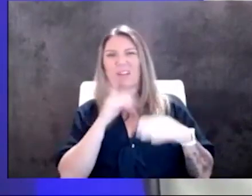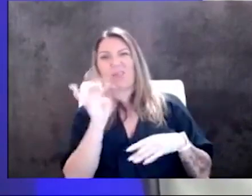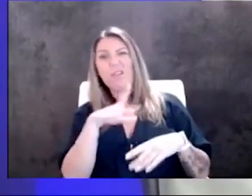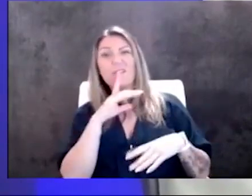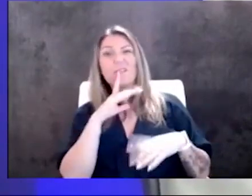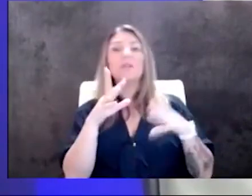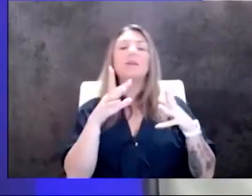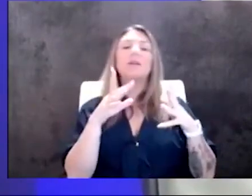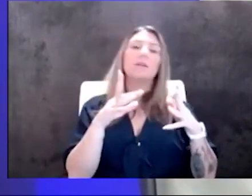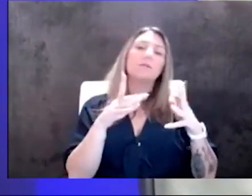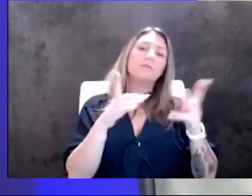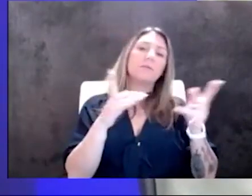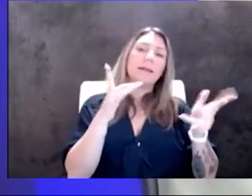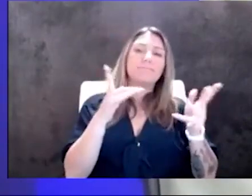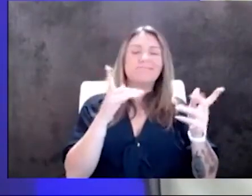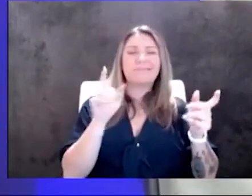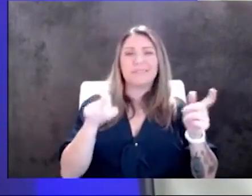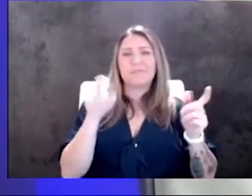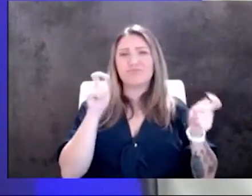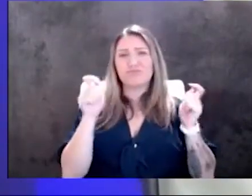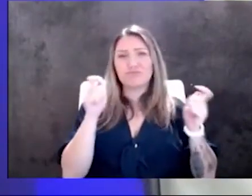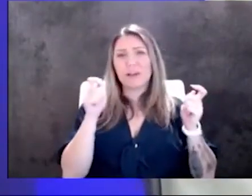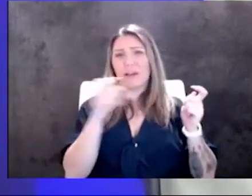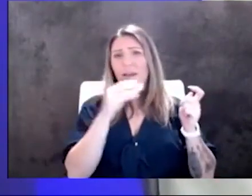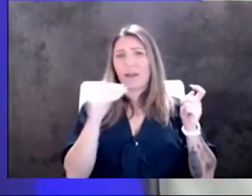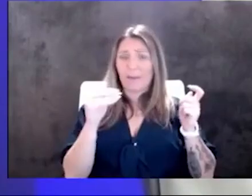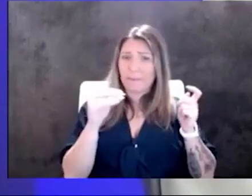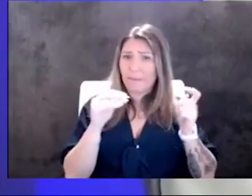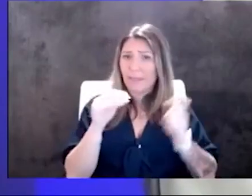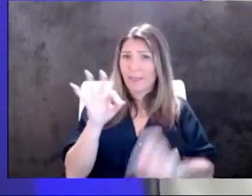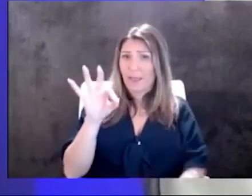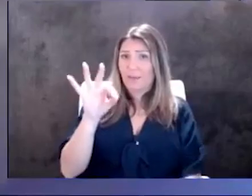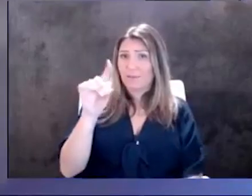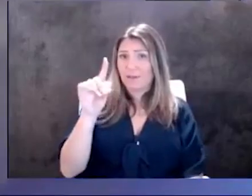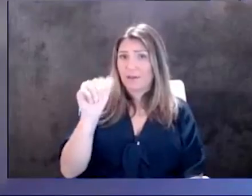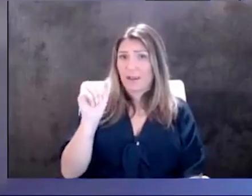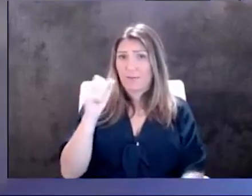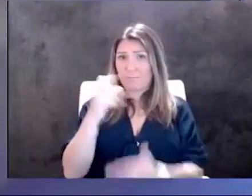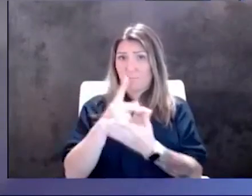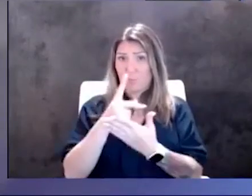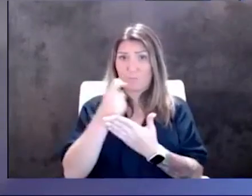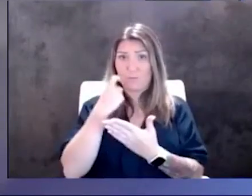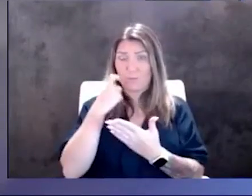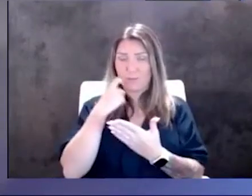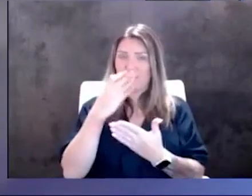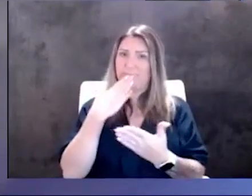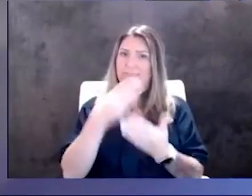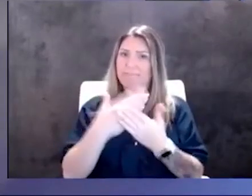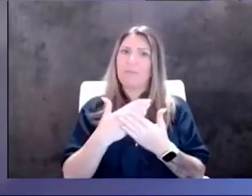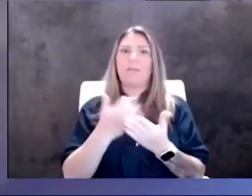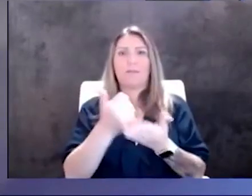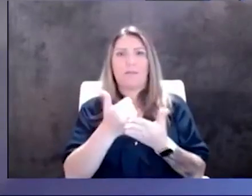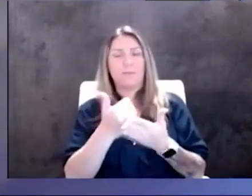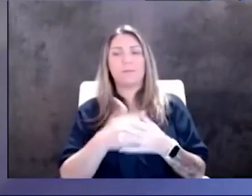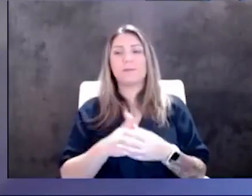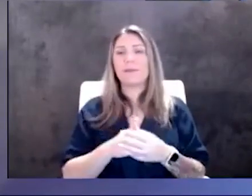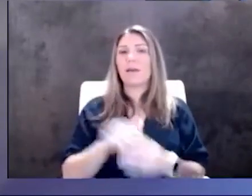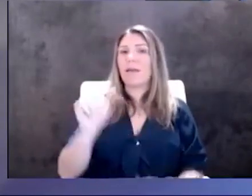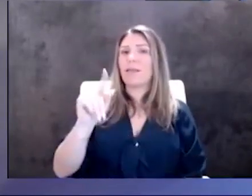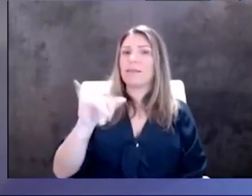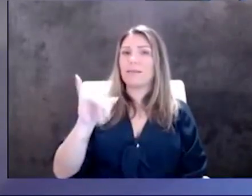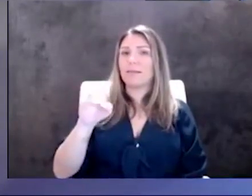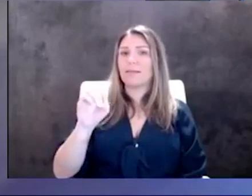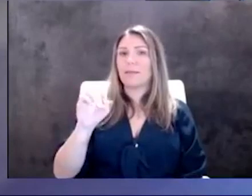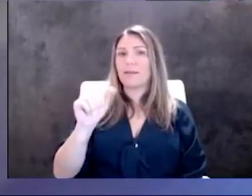overall, insurance does cover this. And with the FDA approval recently, that's helped quite a bit. Good to know. All right. Aaliyah on YouTube is asking if another